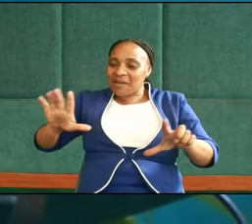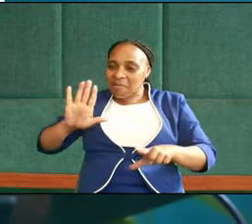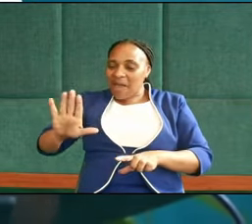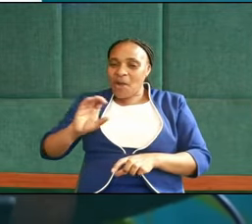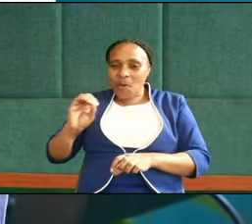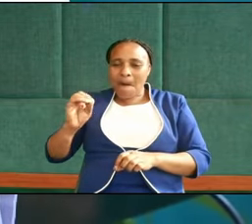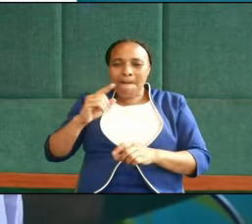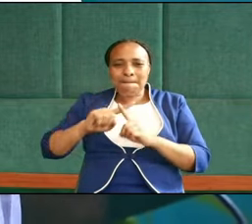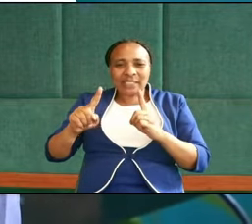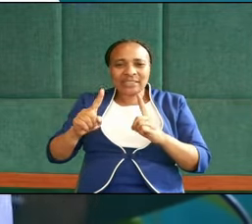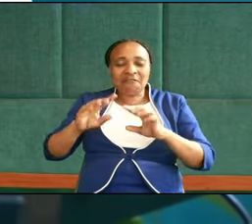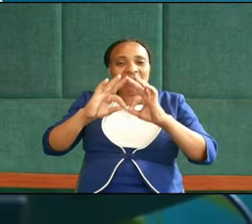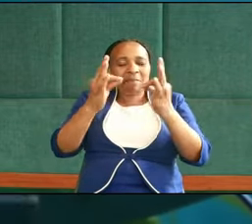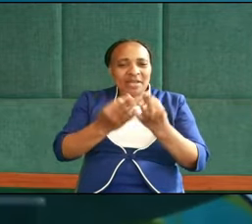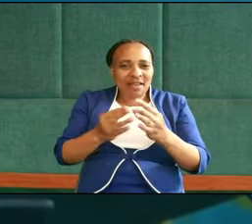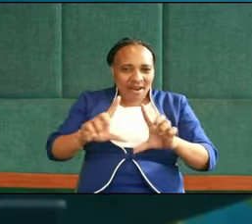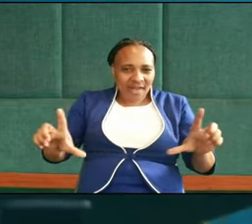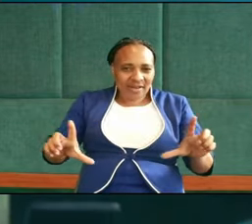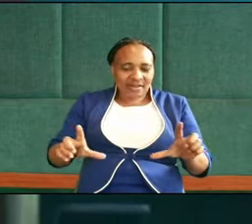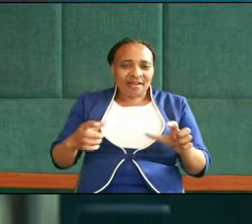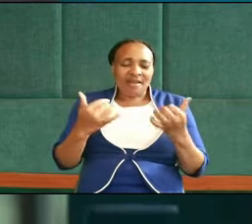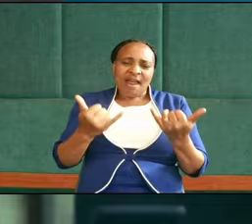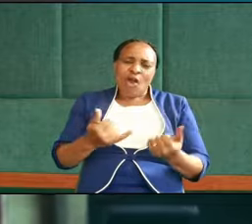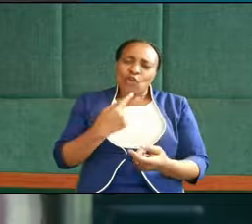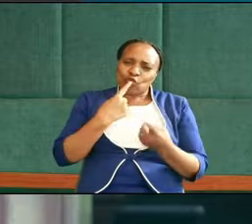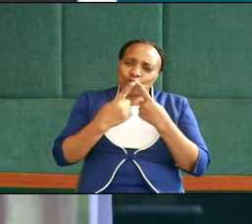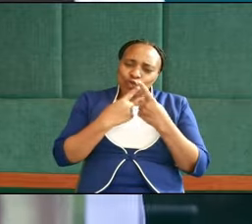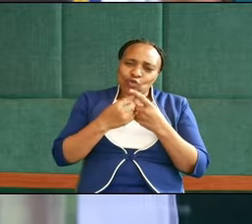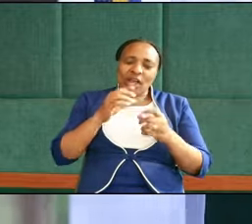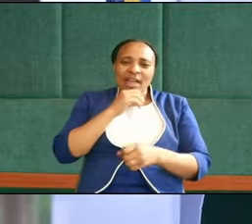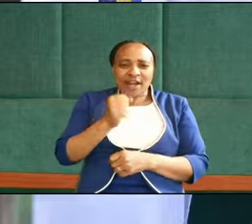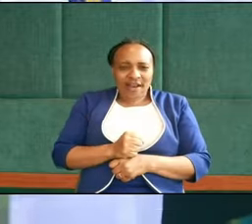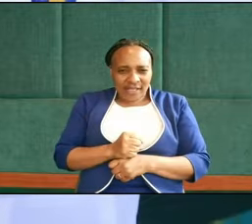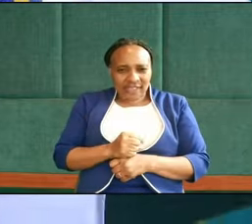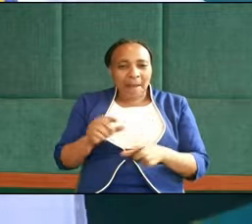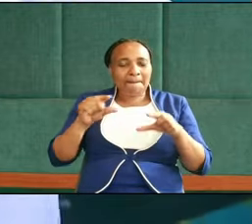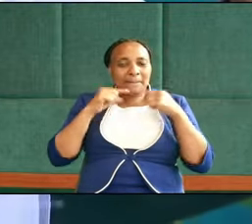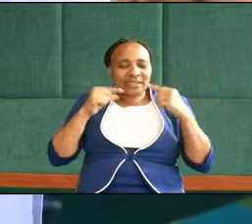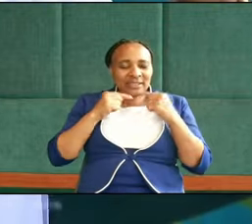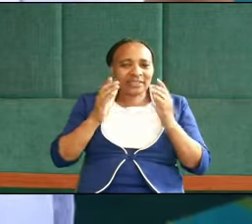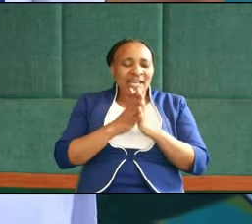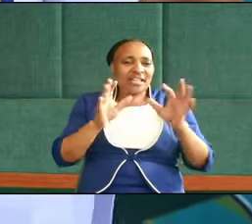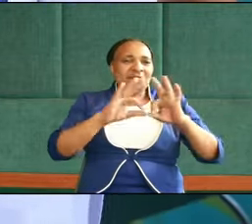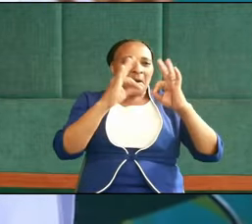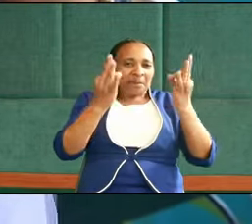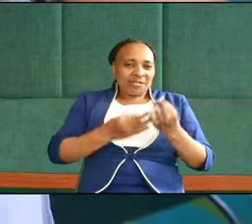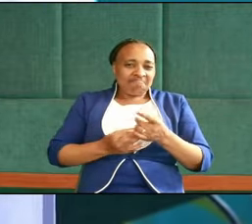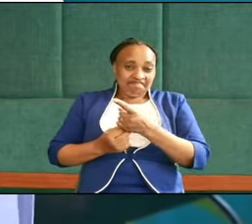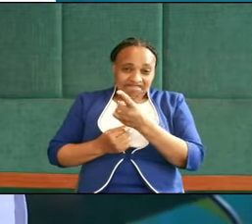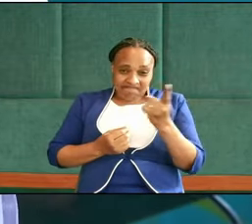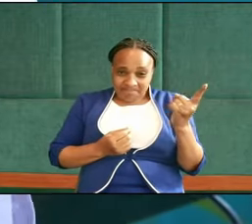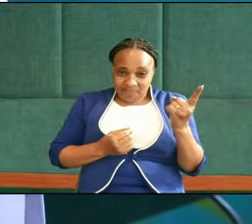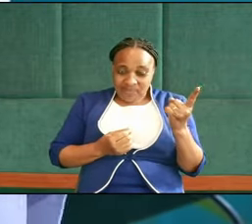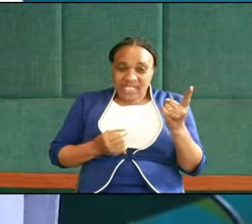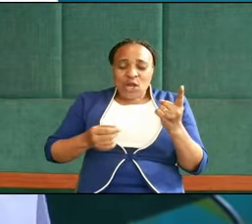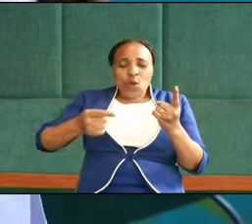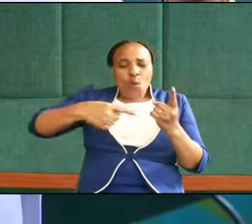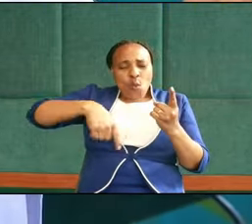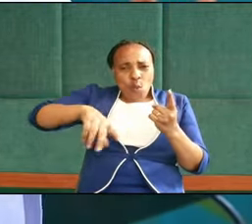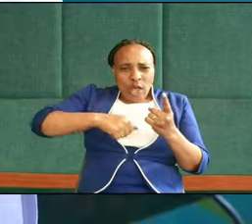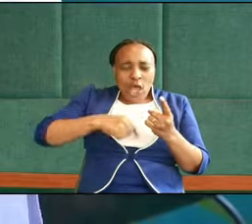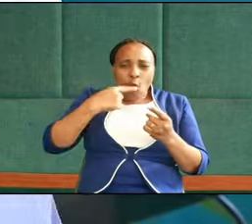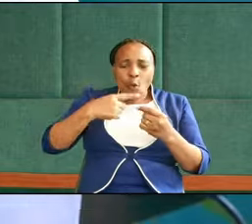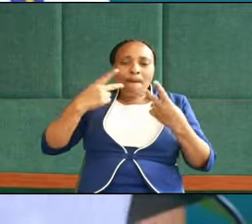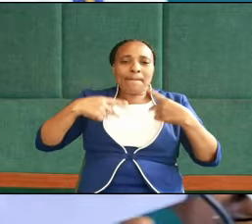landmark. I want to speak to the elders, to the pastors, to church administrators. I want to speak to we